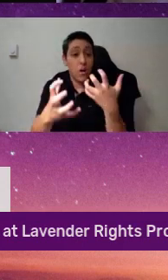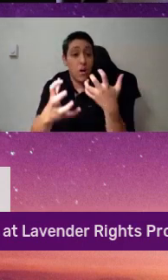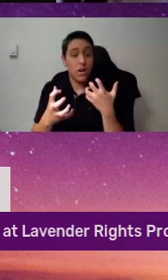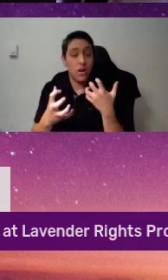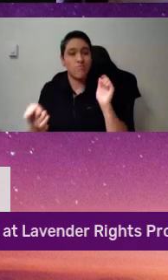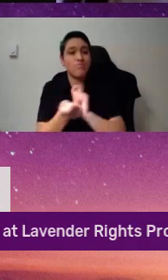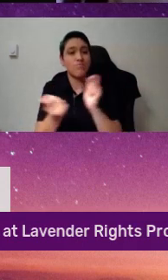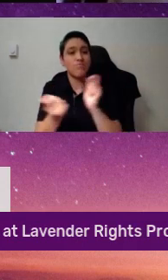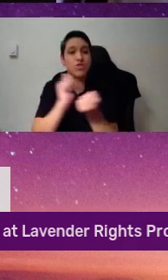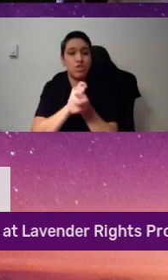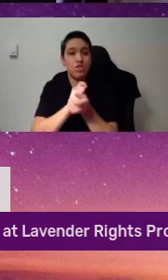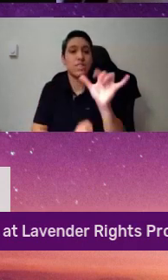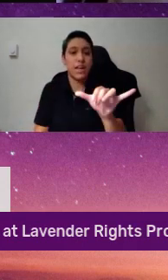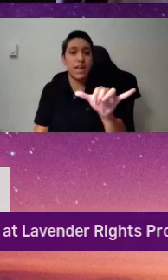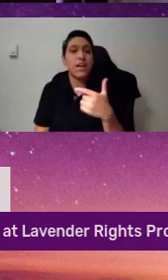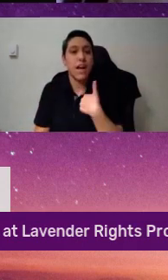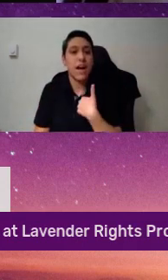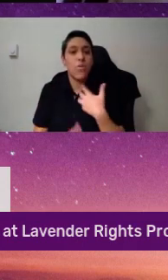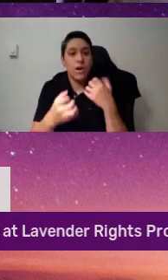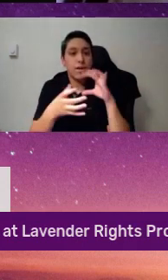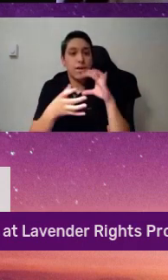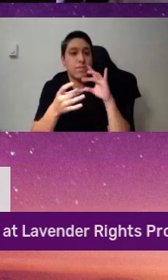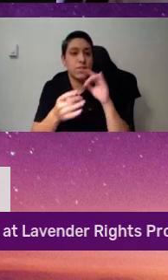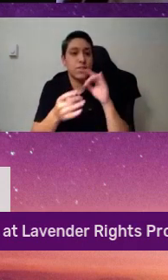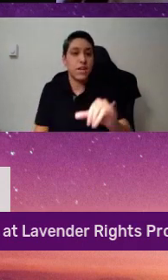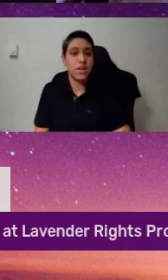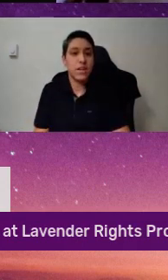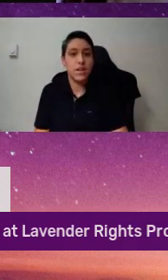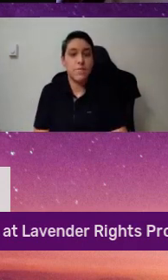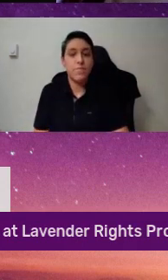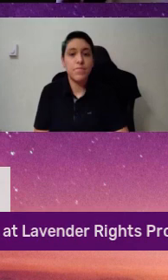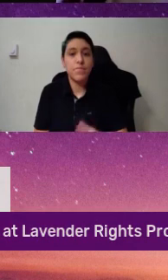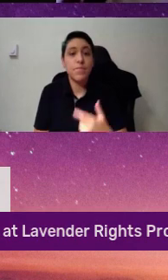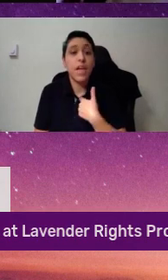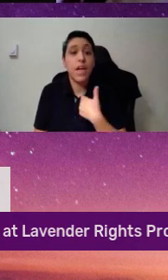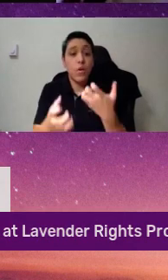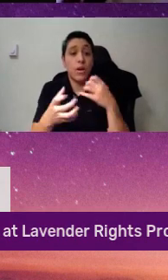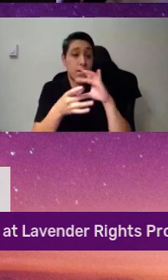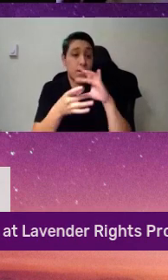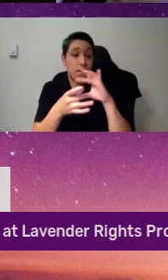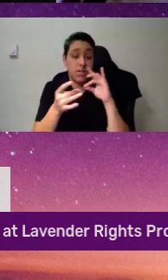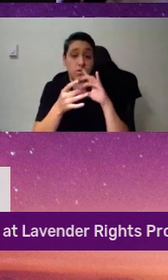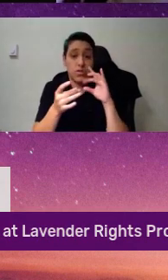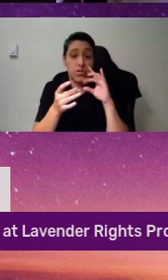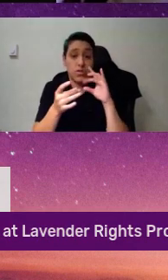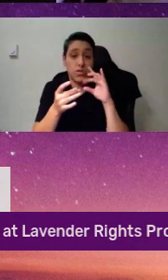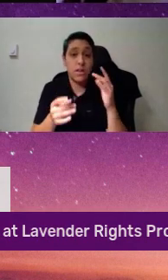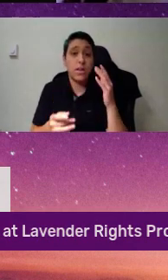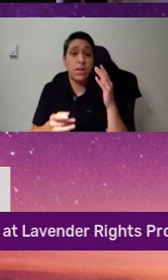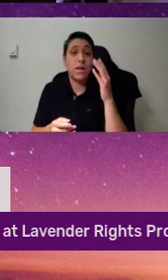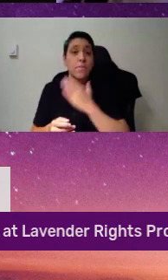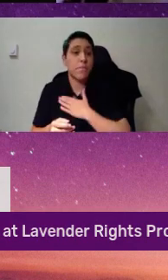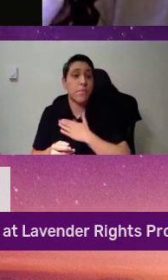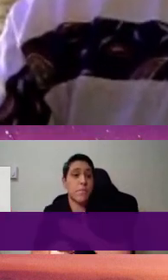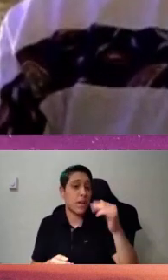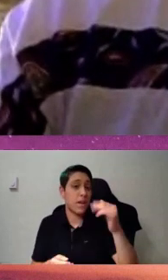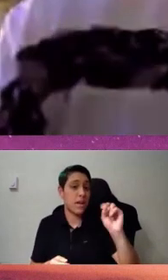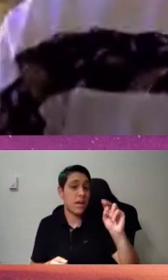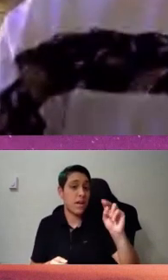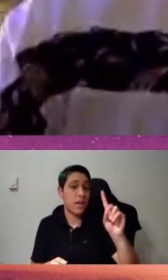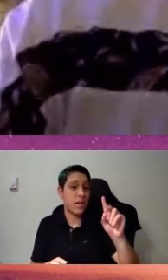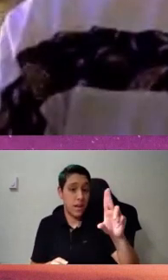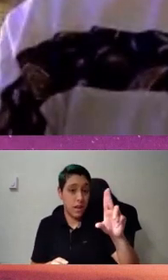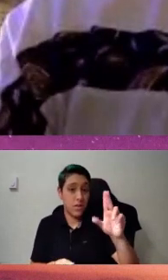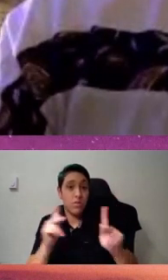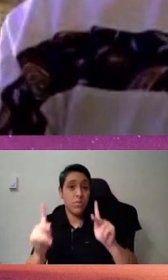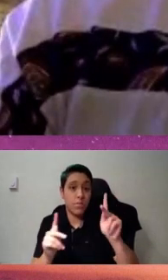that first and foremost, especially, a shout out to my, Hindu peoples from which my name comes